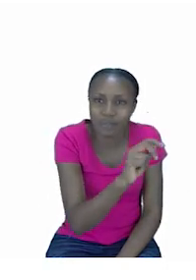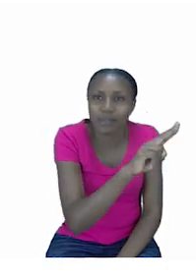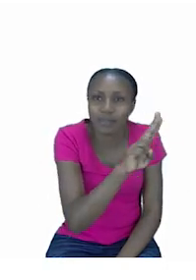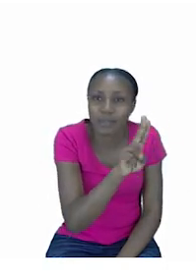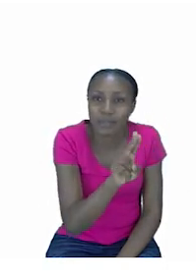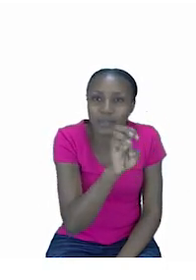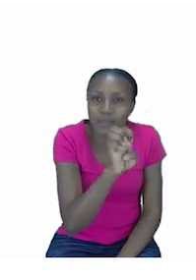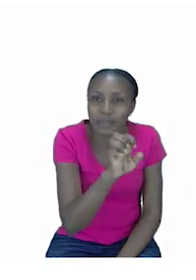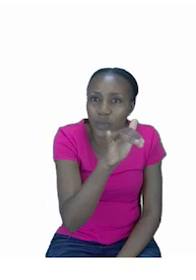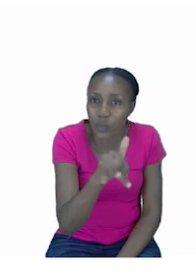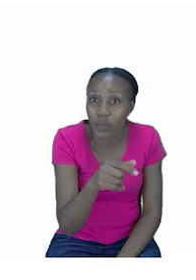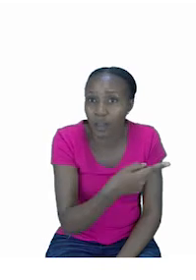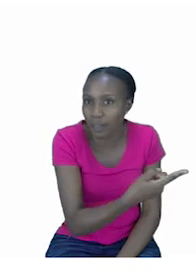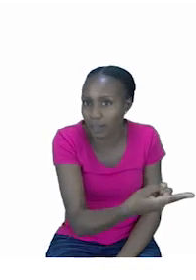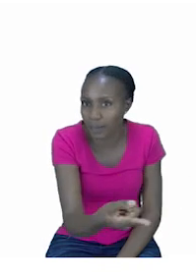A.